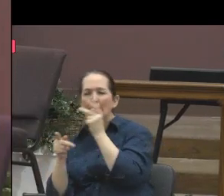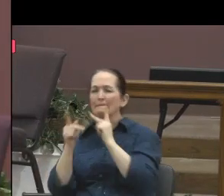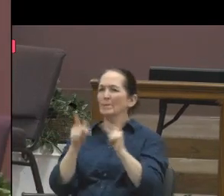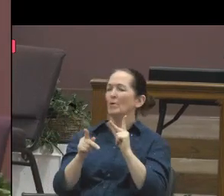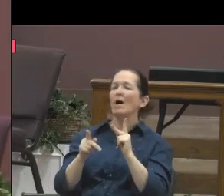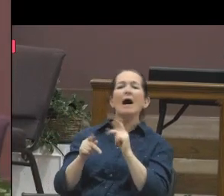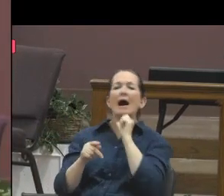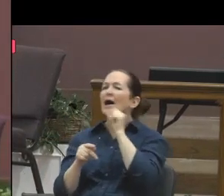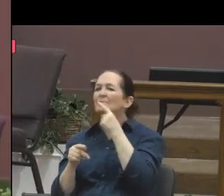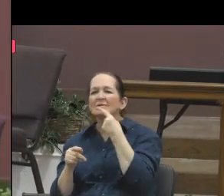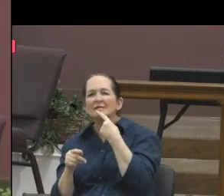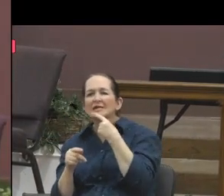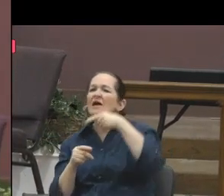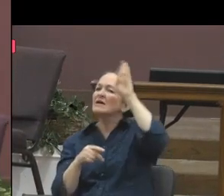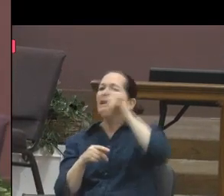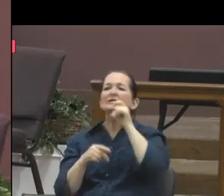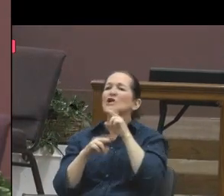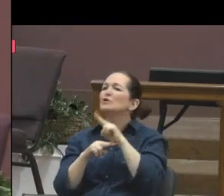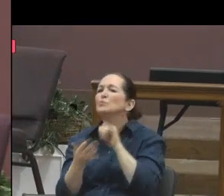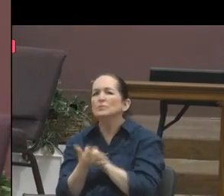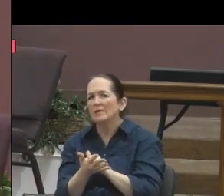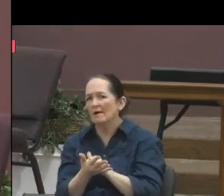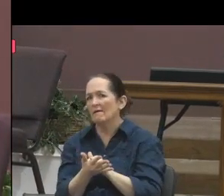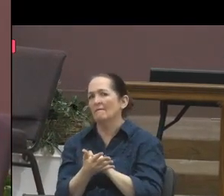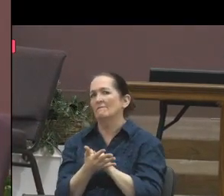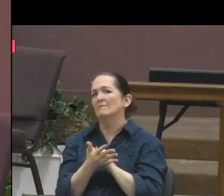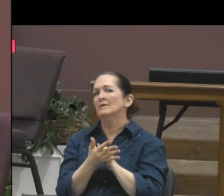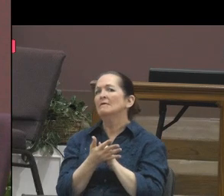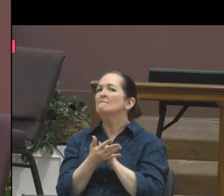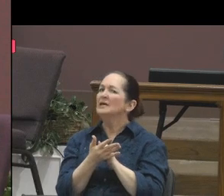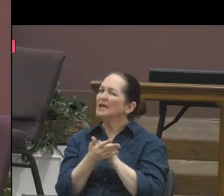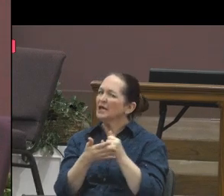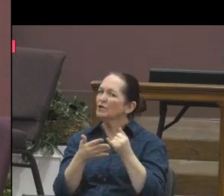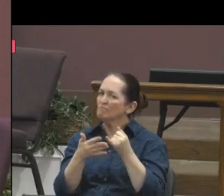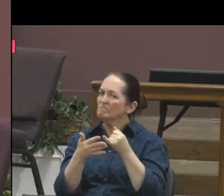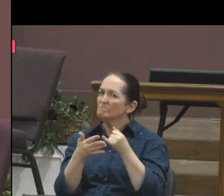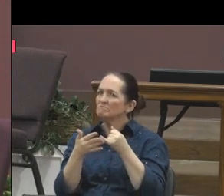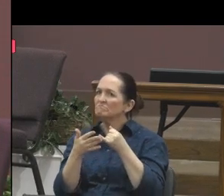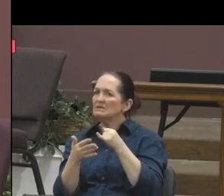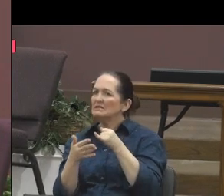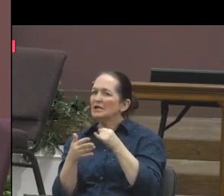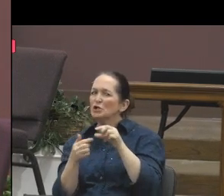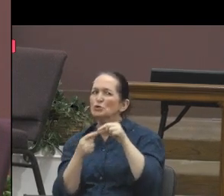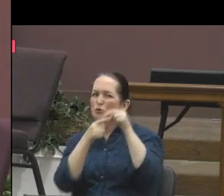And I'm not saying that God didn't use that in a period of time,